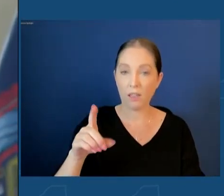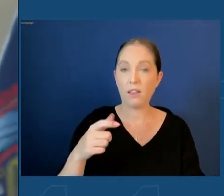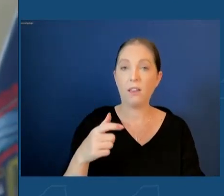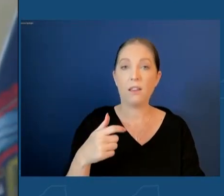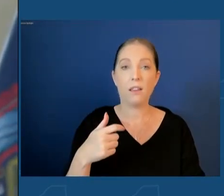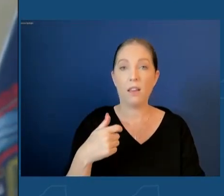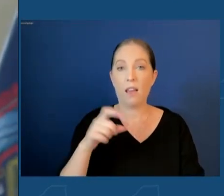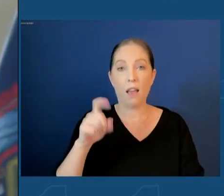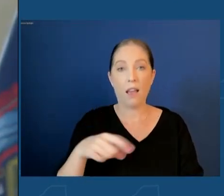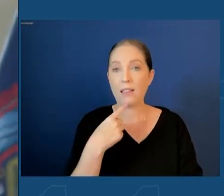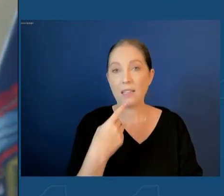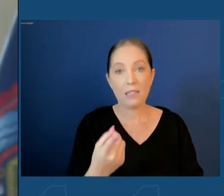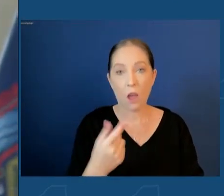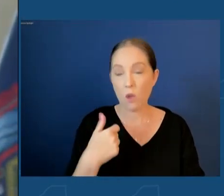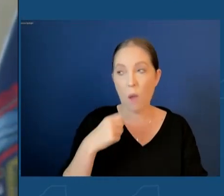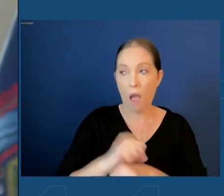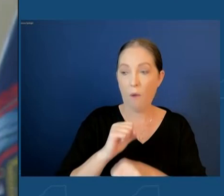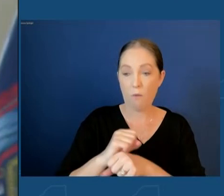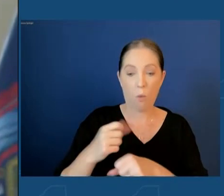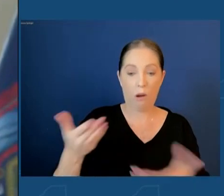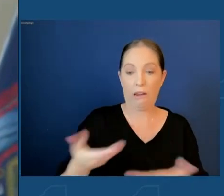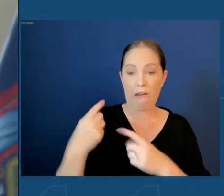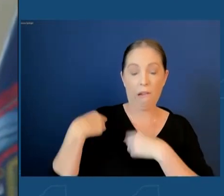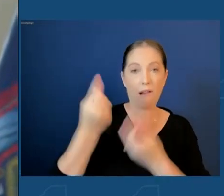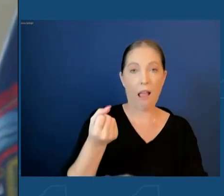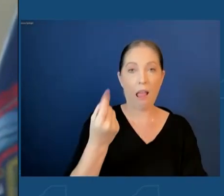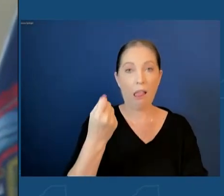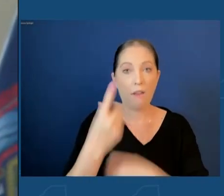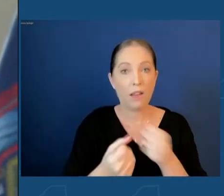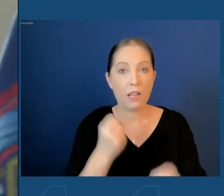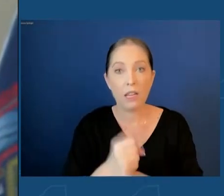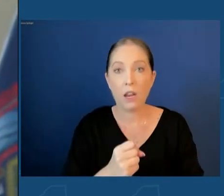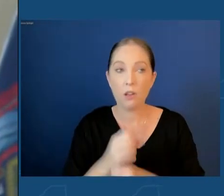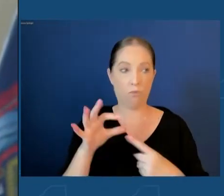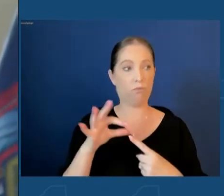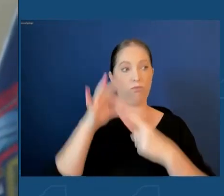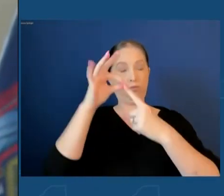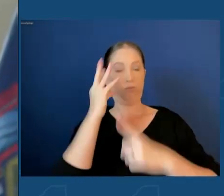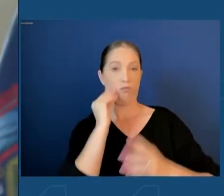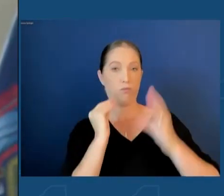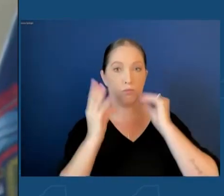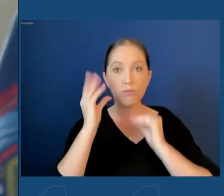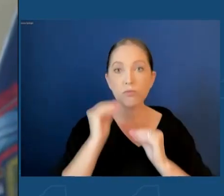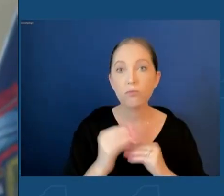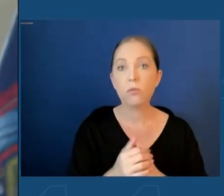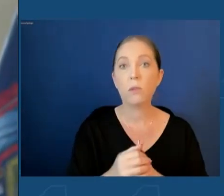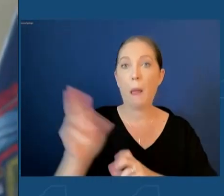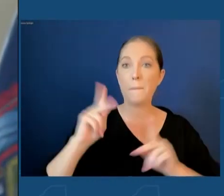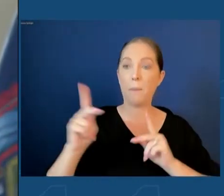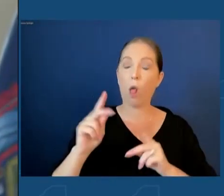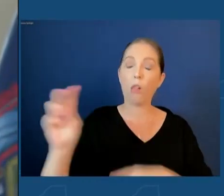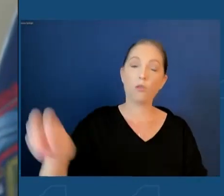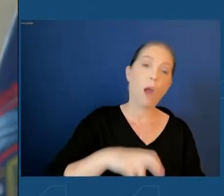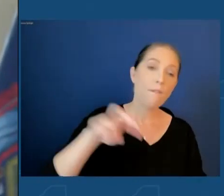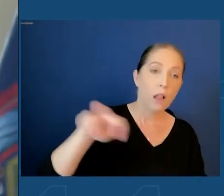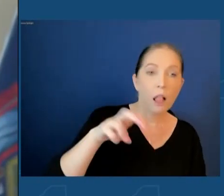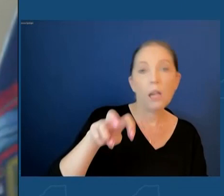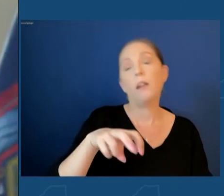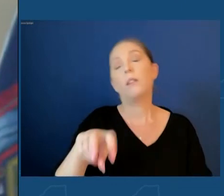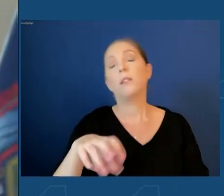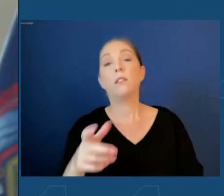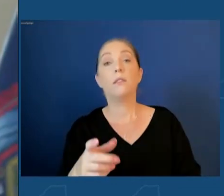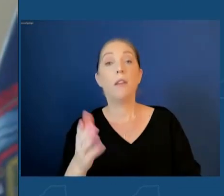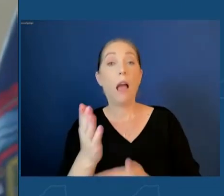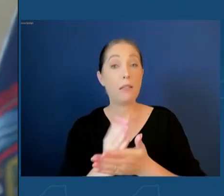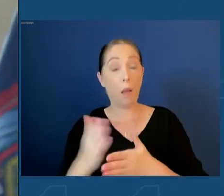it's unique working here at this airport. It's just the people traveling in and out, coming through, some are happy,